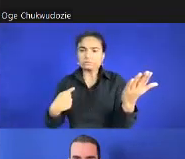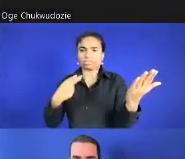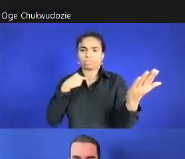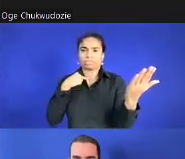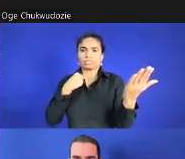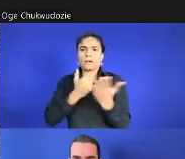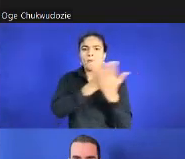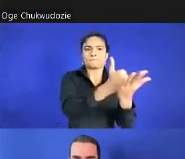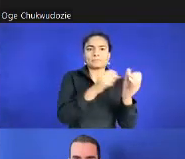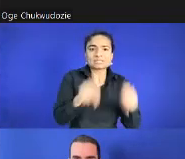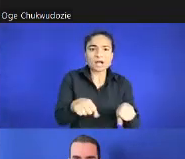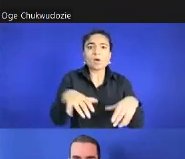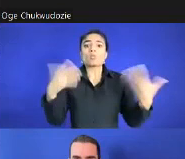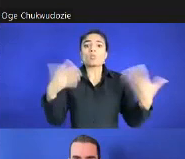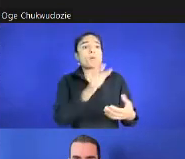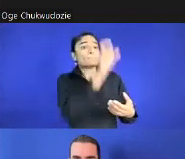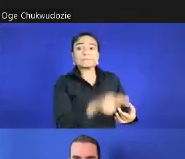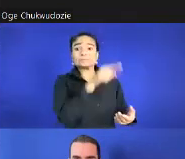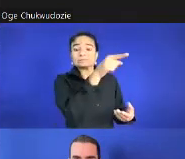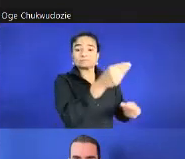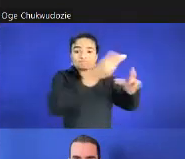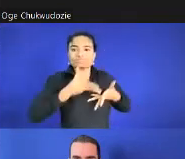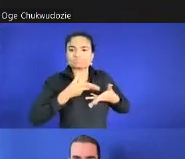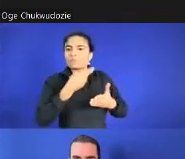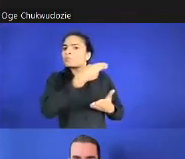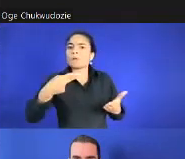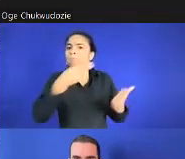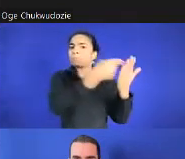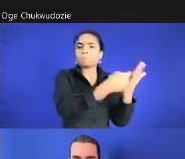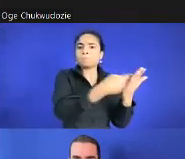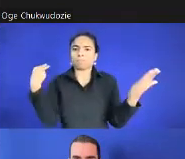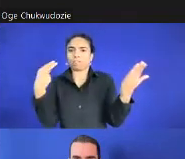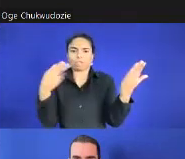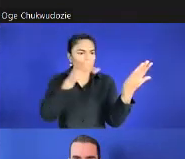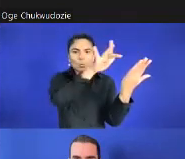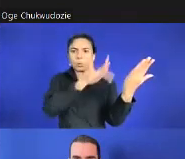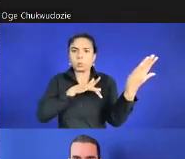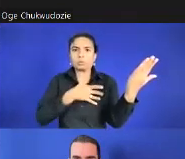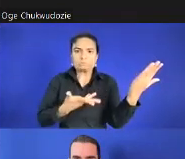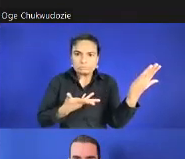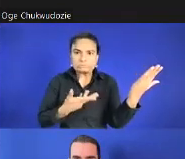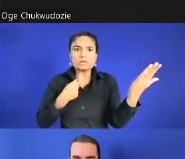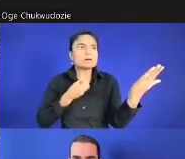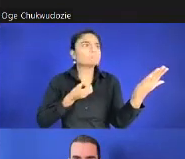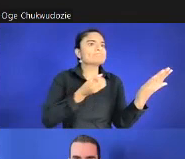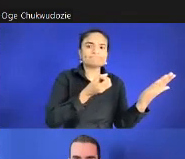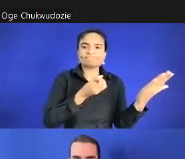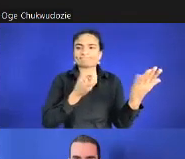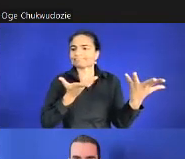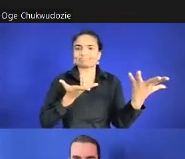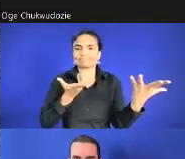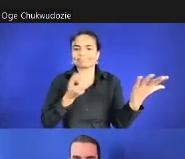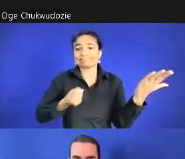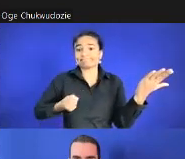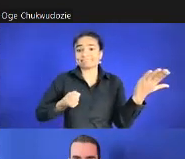of connectivity. Say the person reports through a toll-free line, and that is the only contact that you have for the person, and you